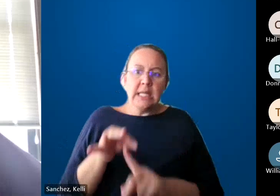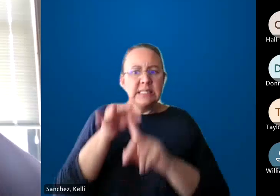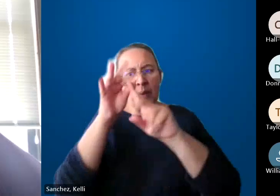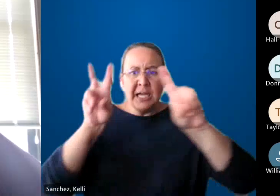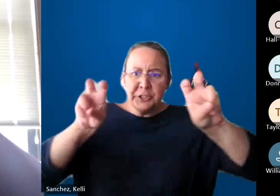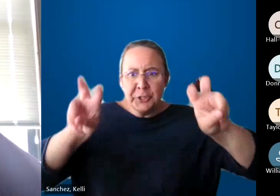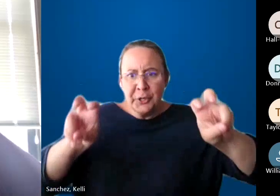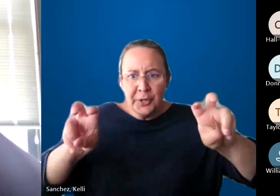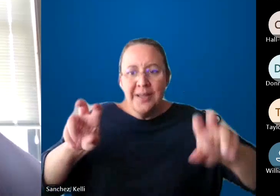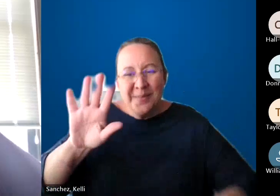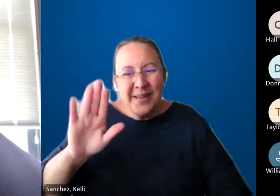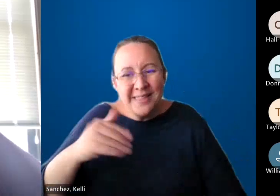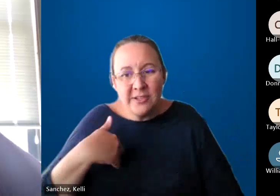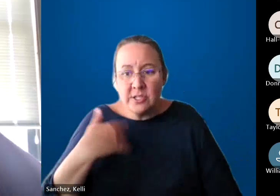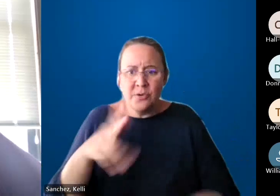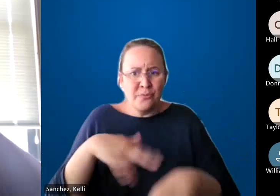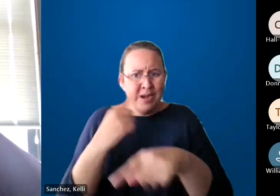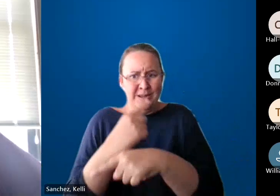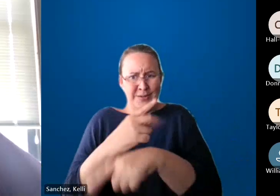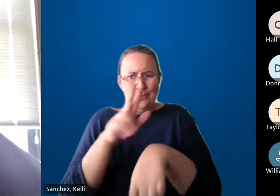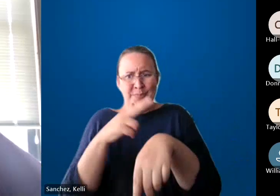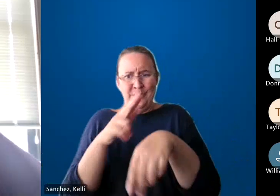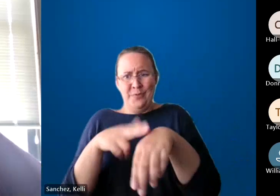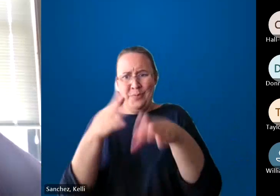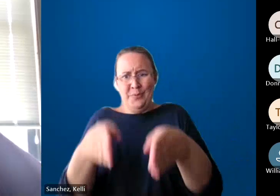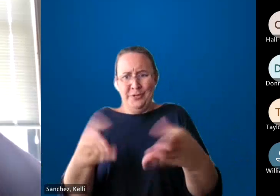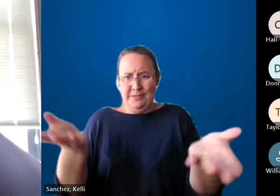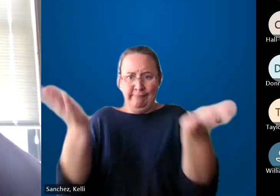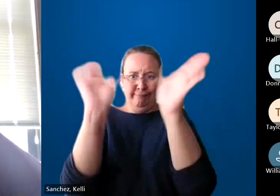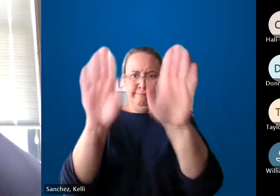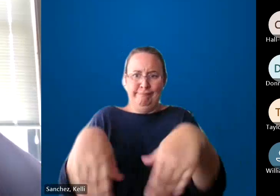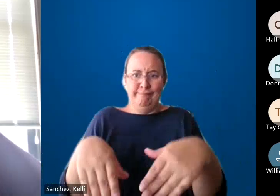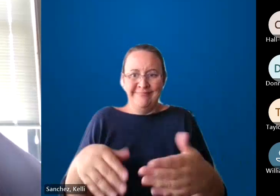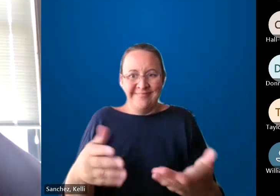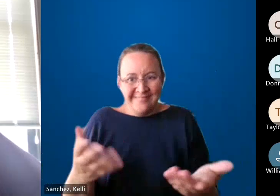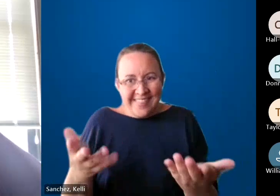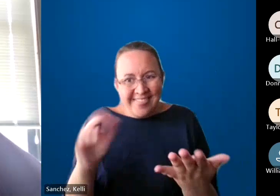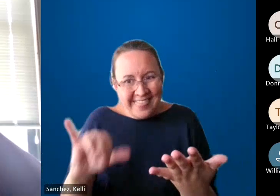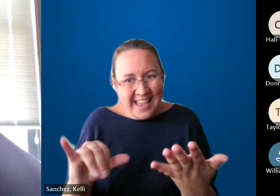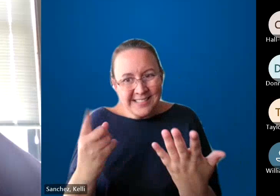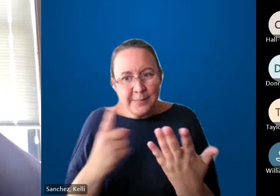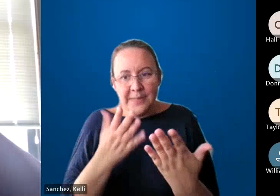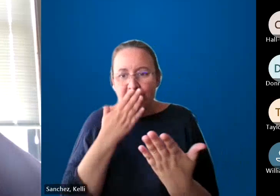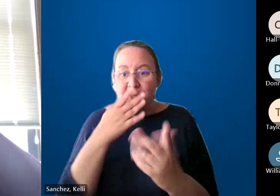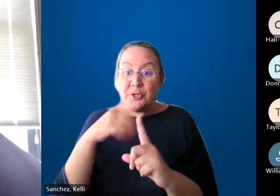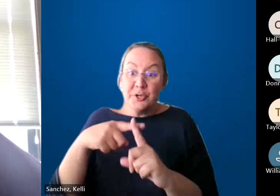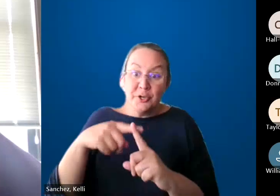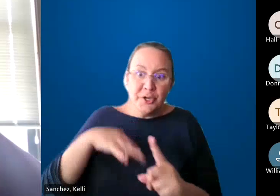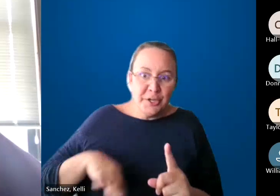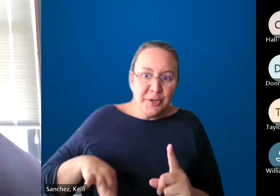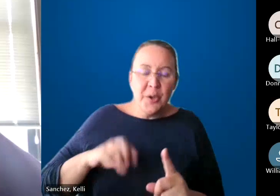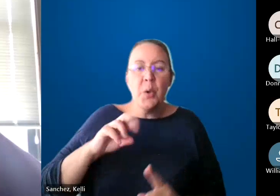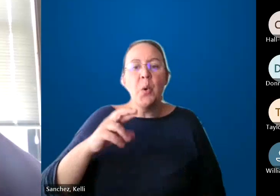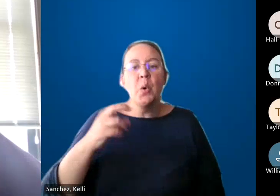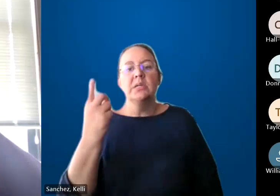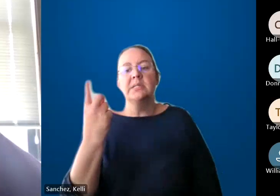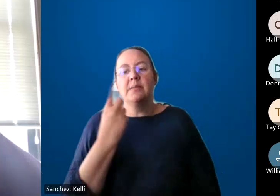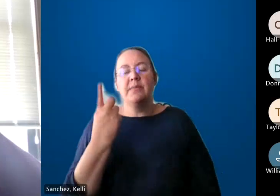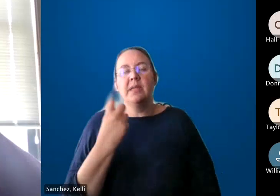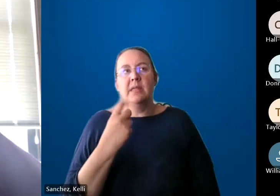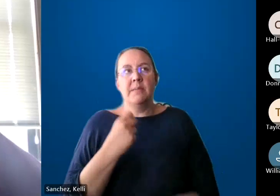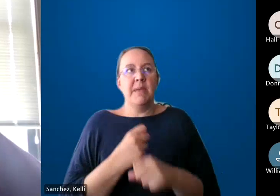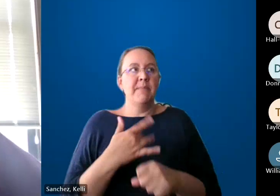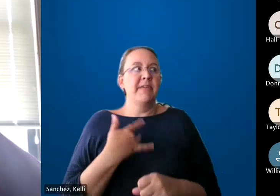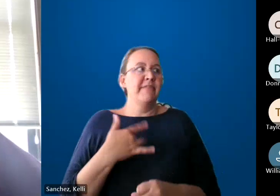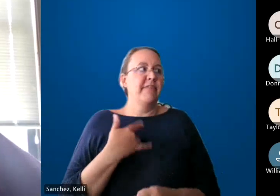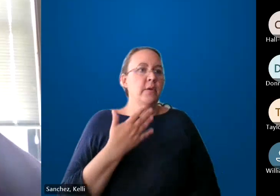they're that, just like they're a person. And I feel like that's something good, or that's something that's always made me feel